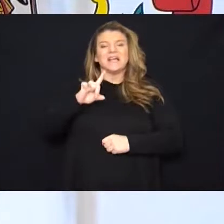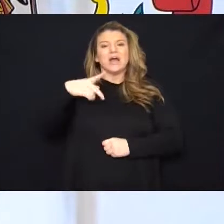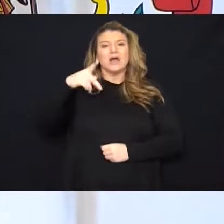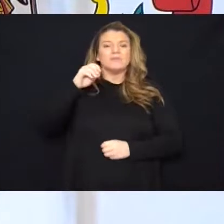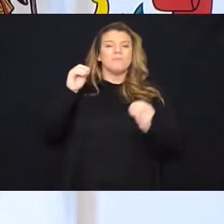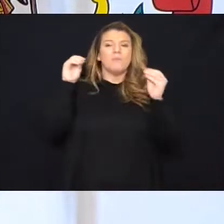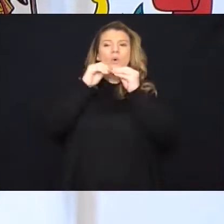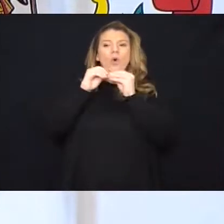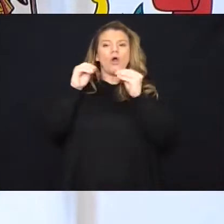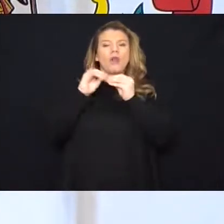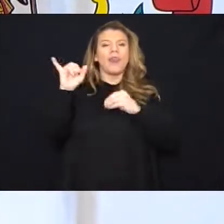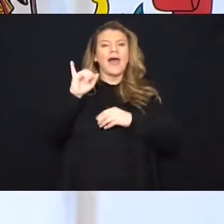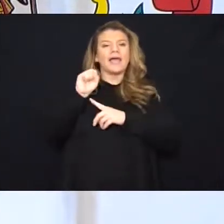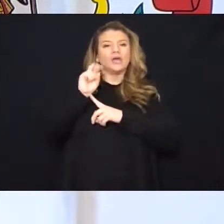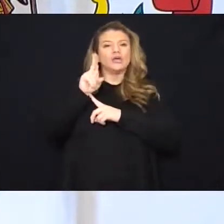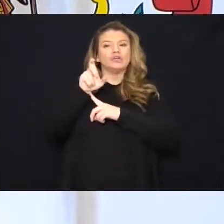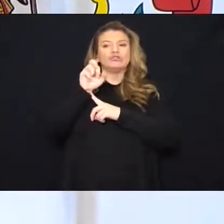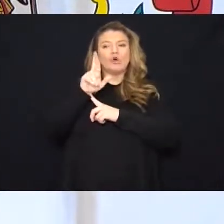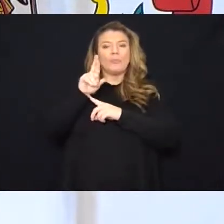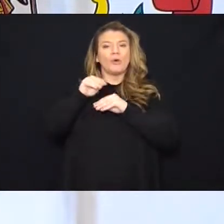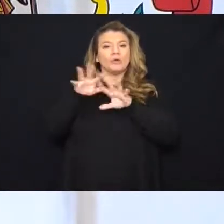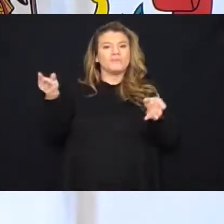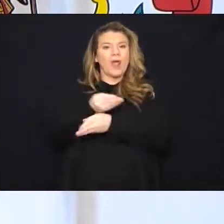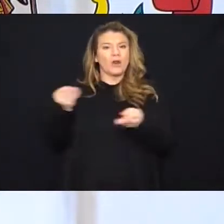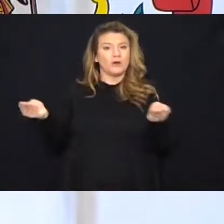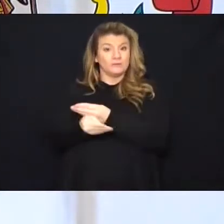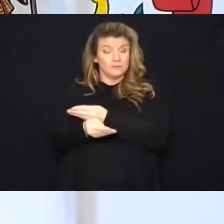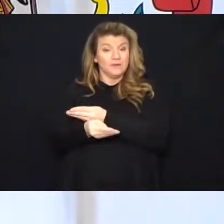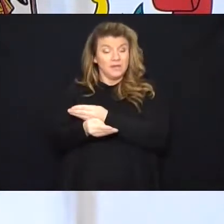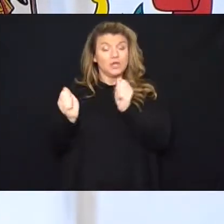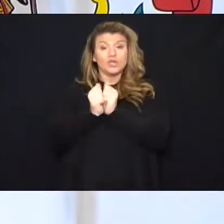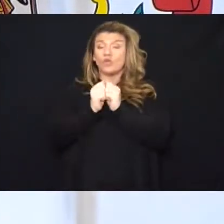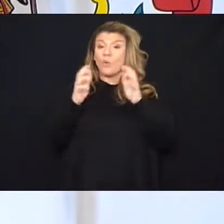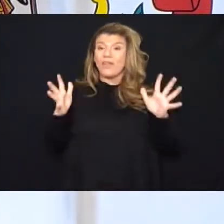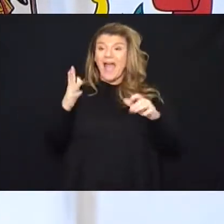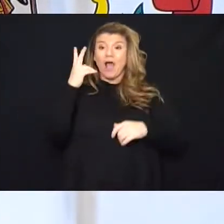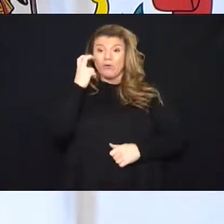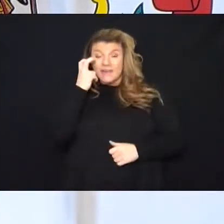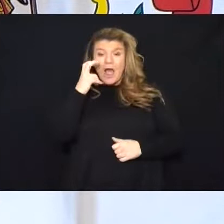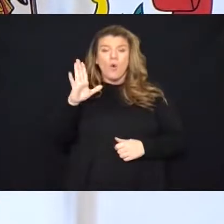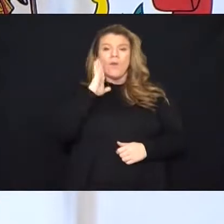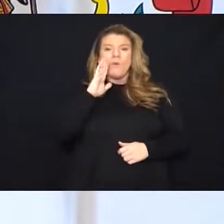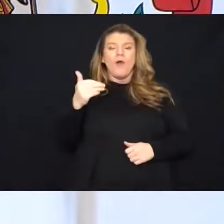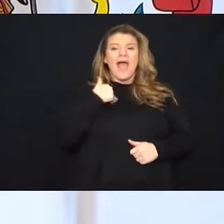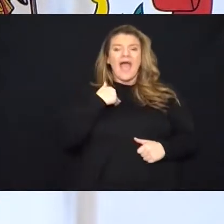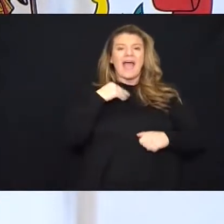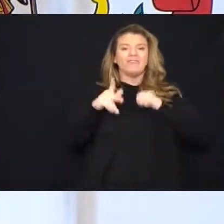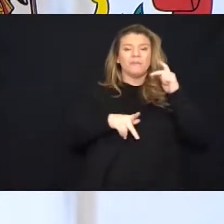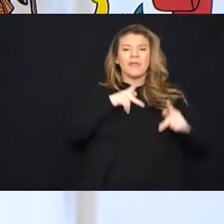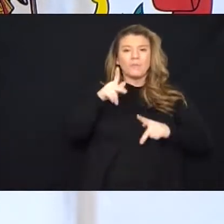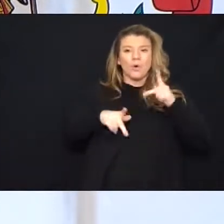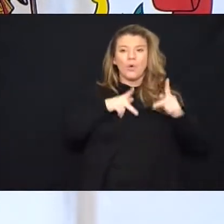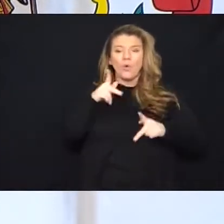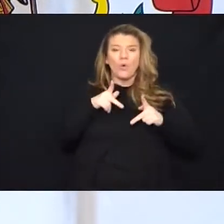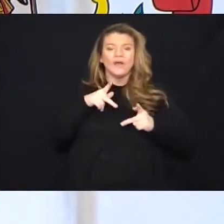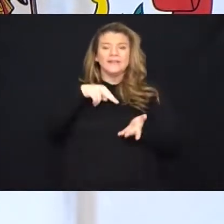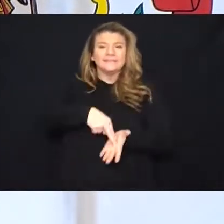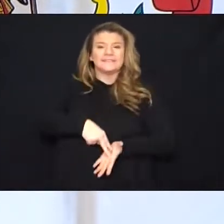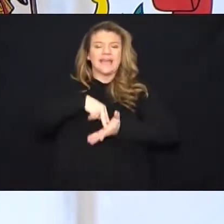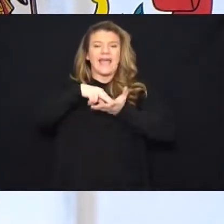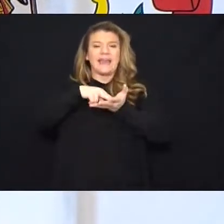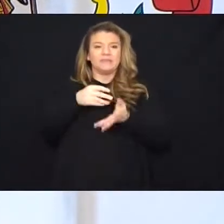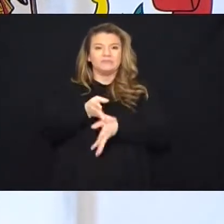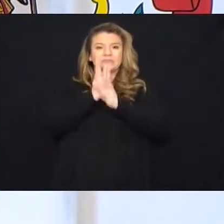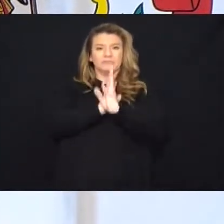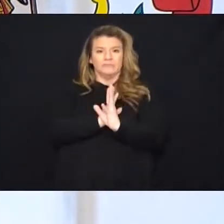spreader. And absolutely, without any question, we're going to have people sitting outside the waiting room or the